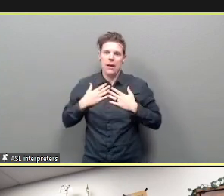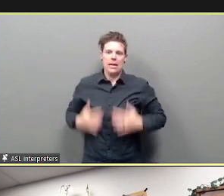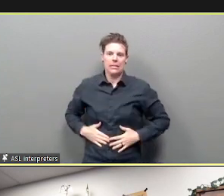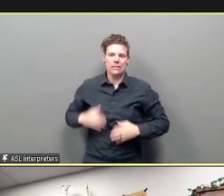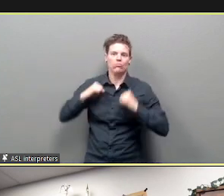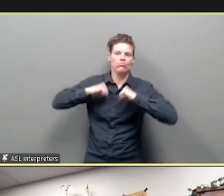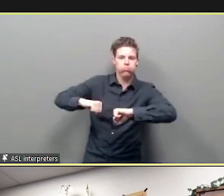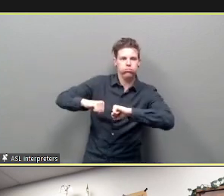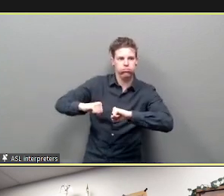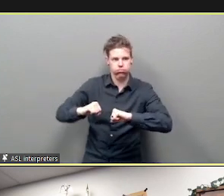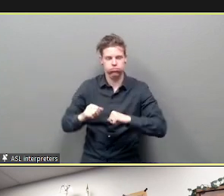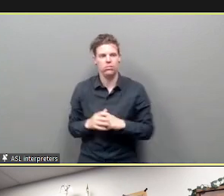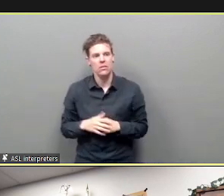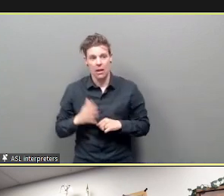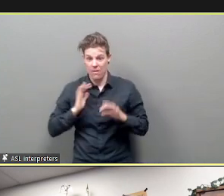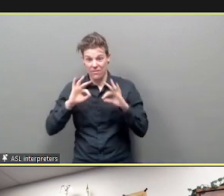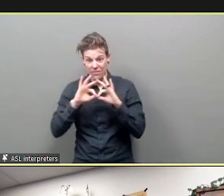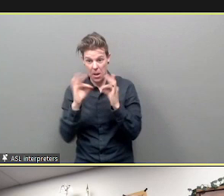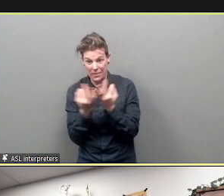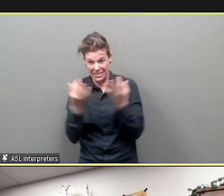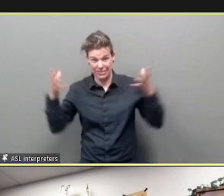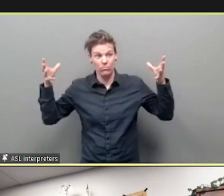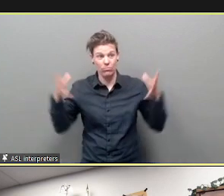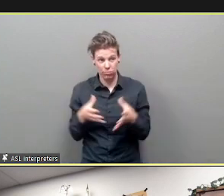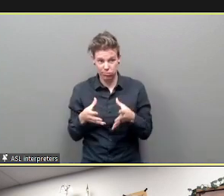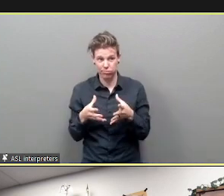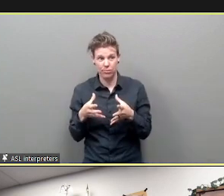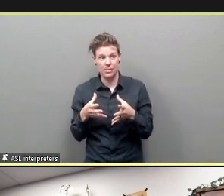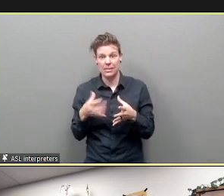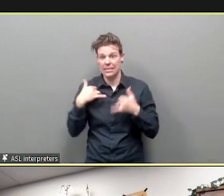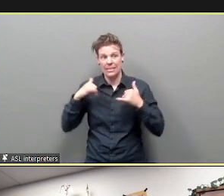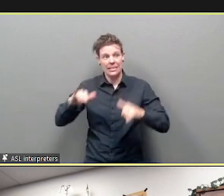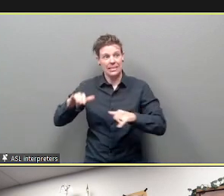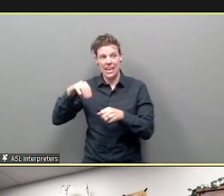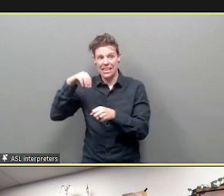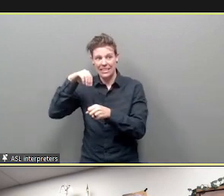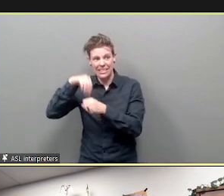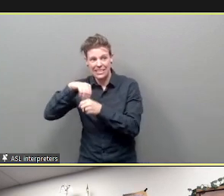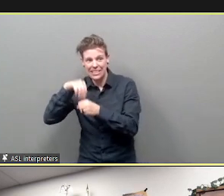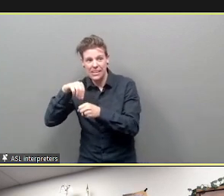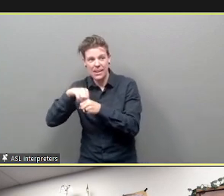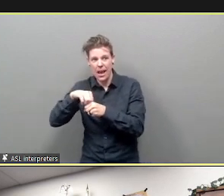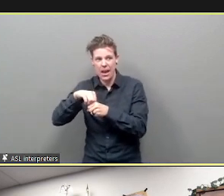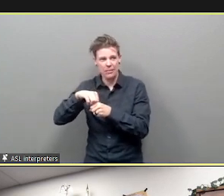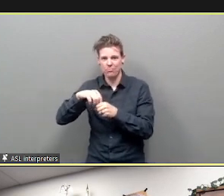go indoors anywhere other than the place we were staying. And then, of course, the regular